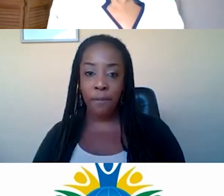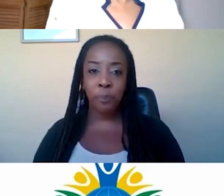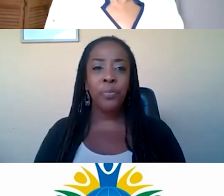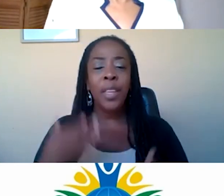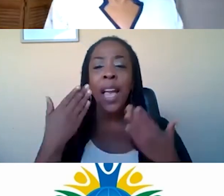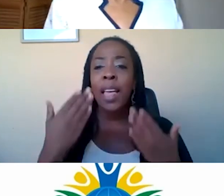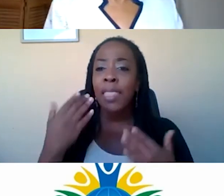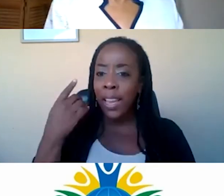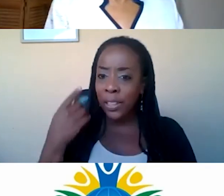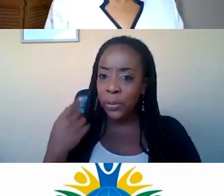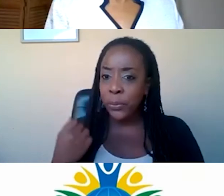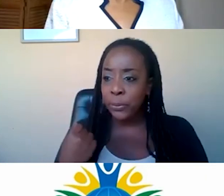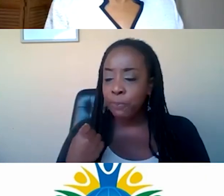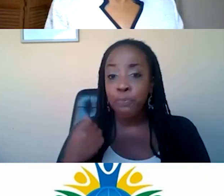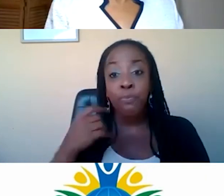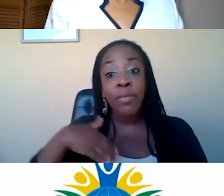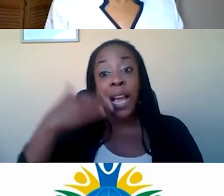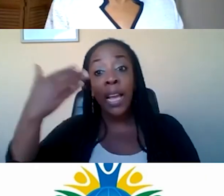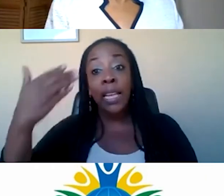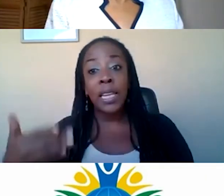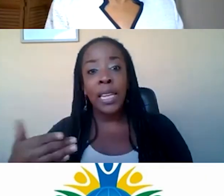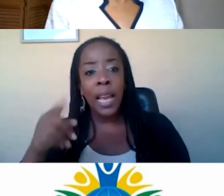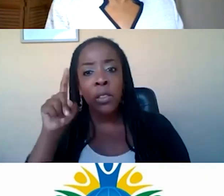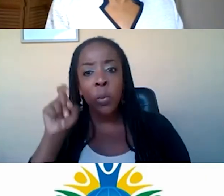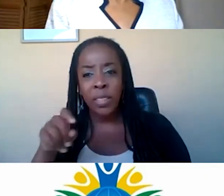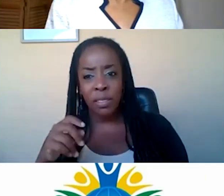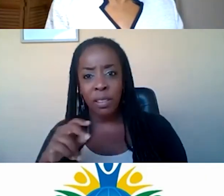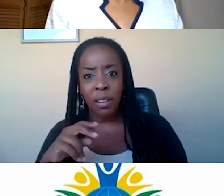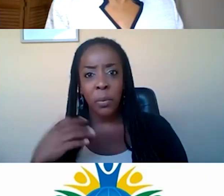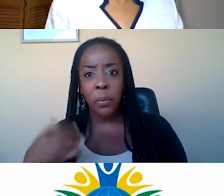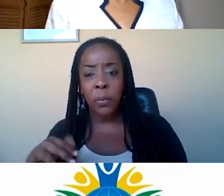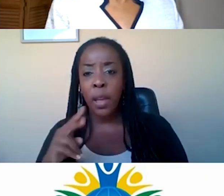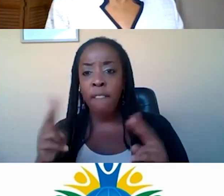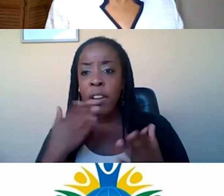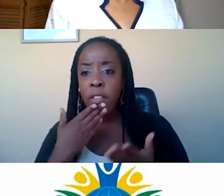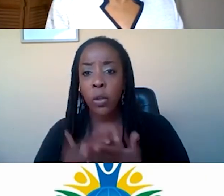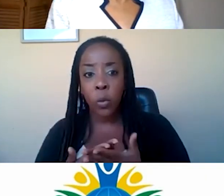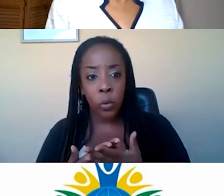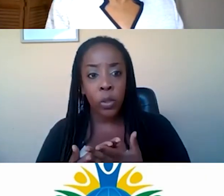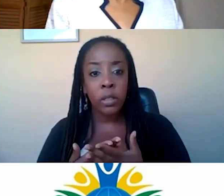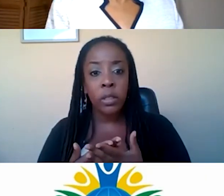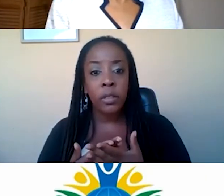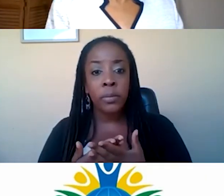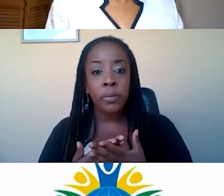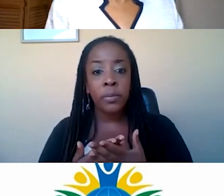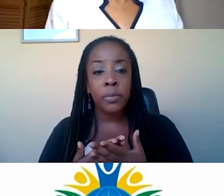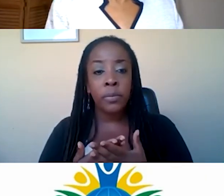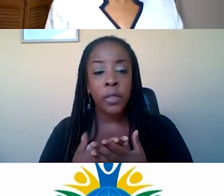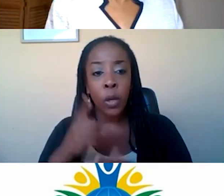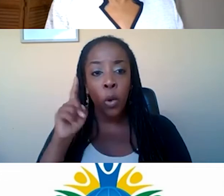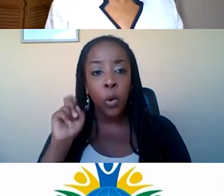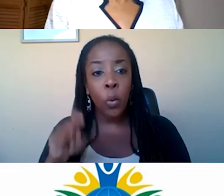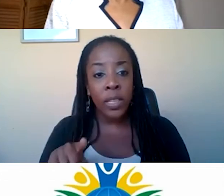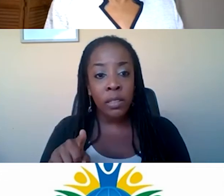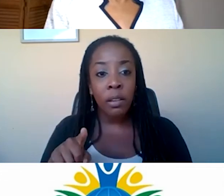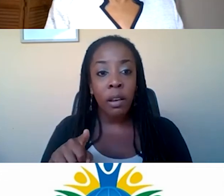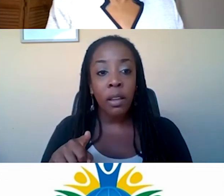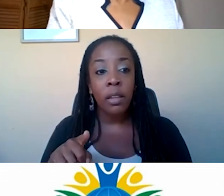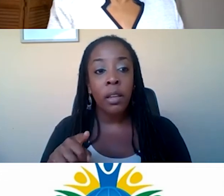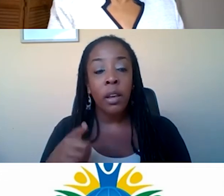is for a very good question based on companies who are trying to consider the